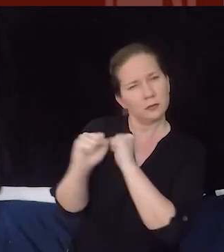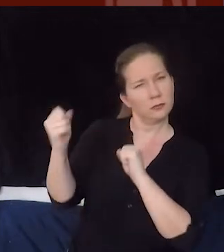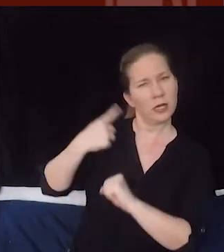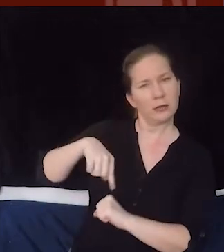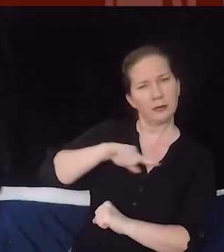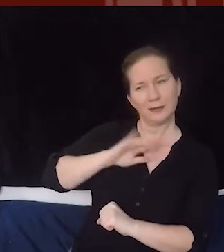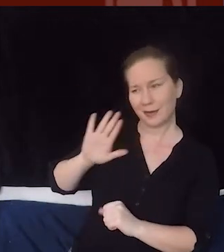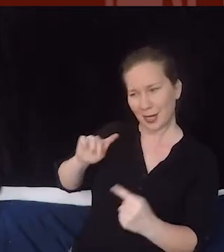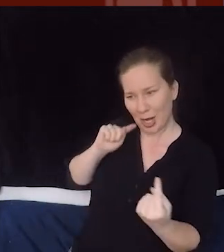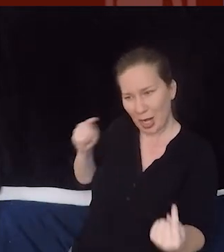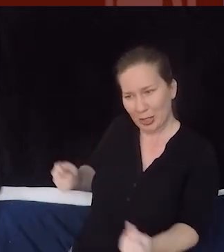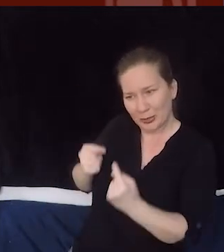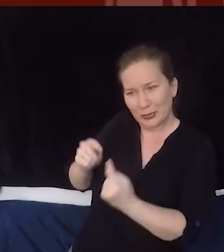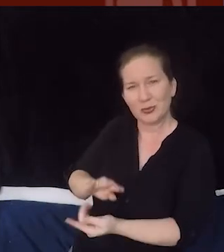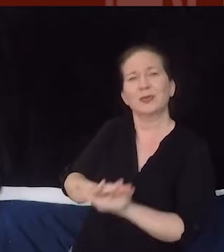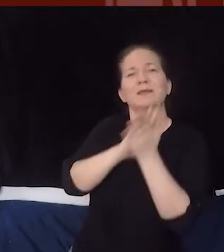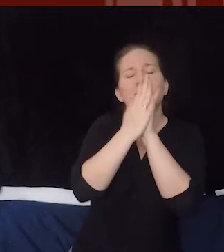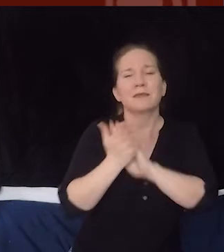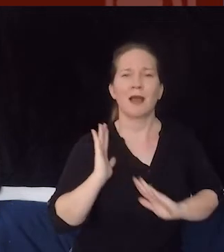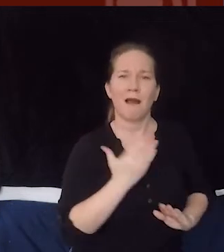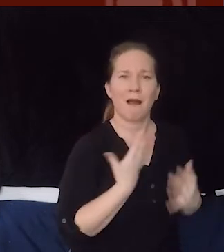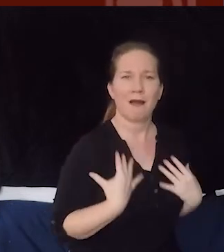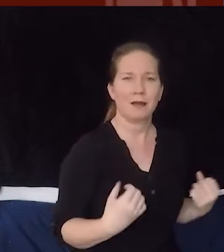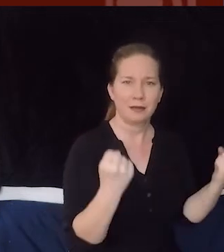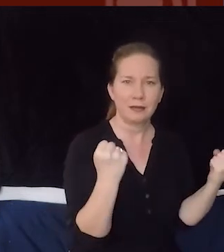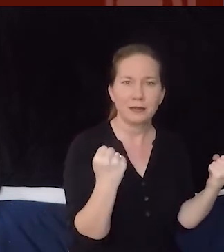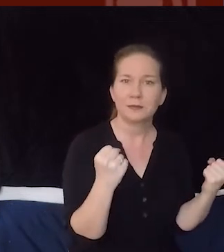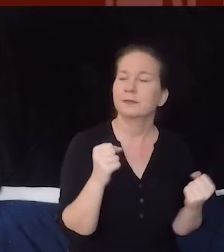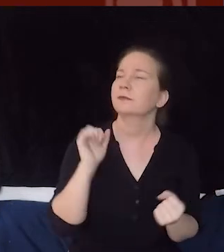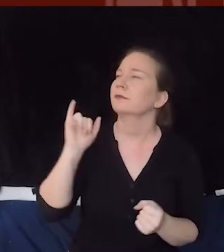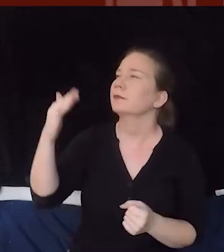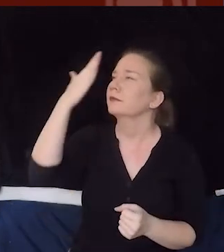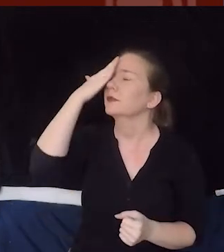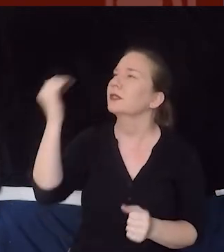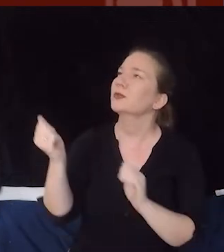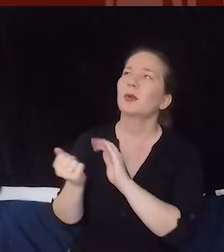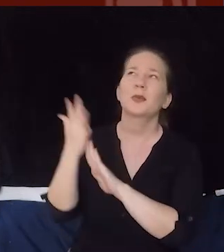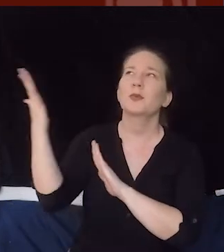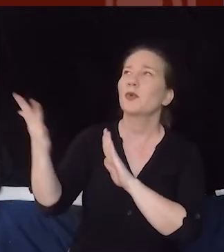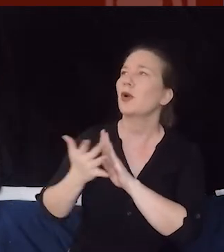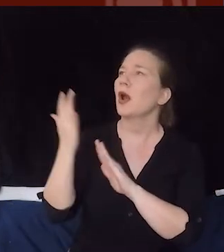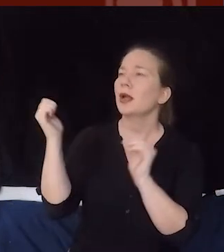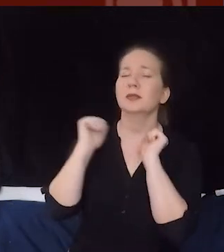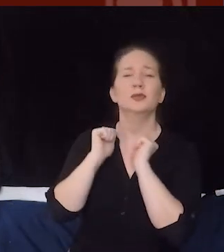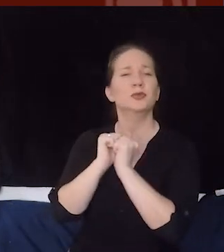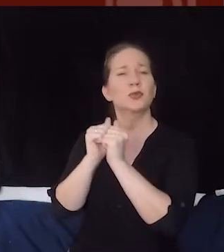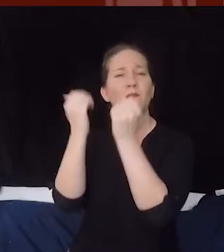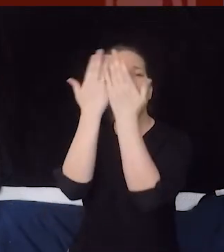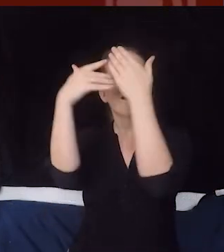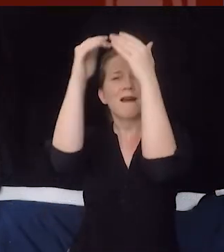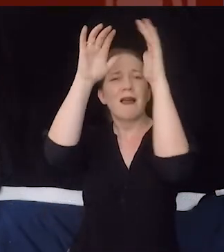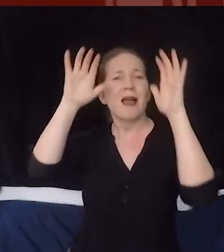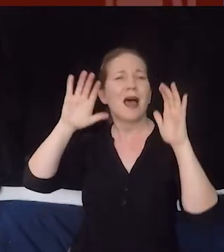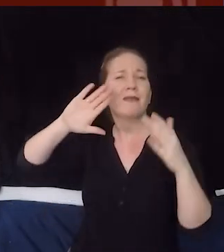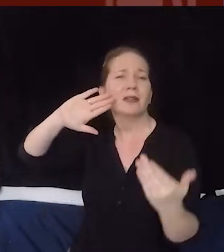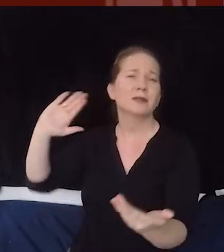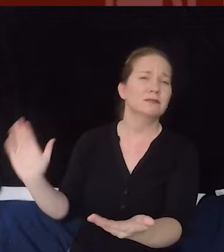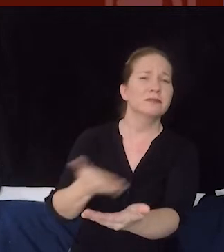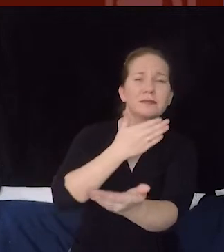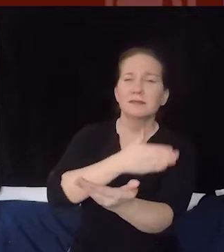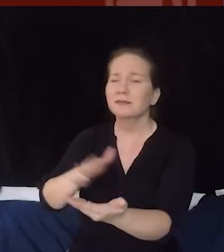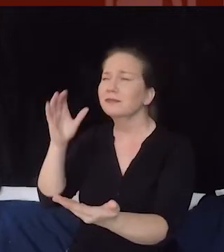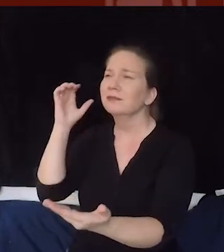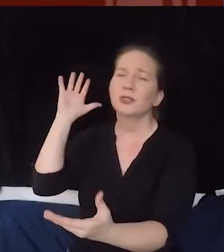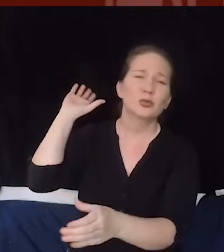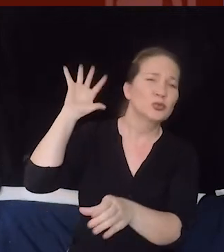healed. And therefore we praise you, joining with the heavenly chorus, with prophets, apostles, and martyrs, and